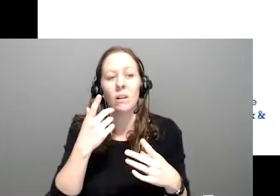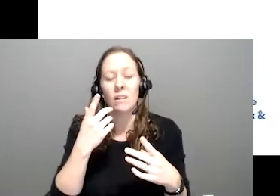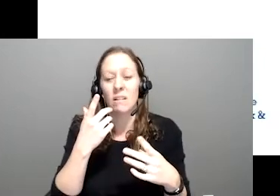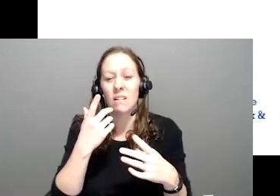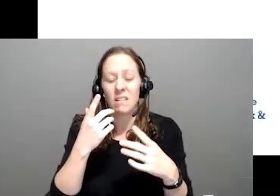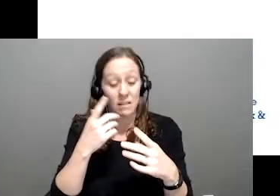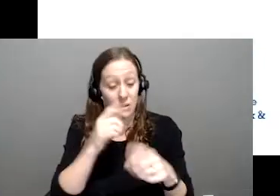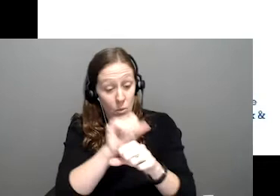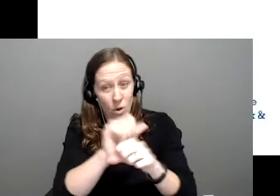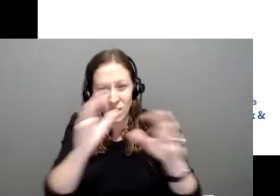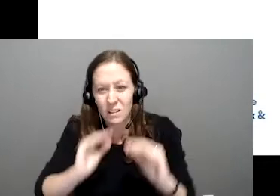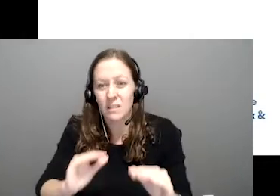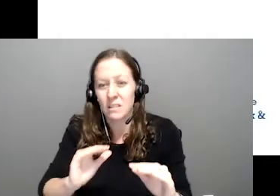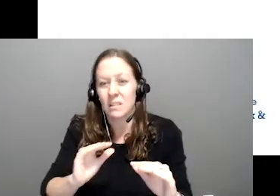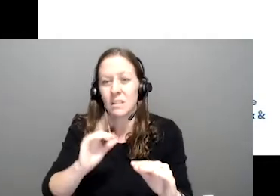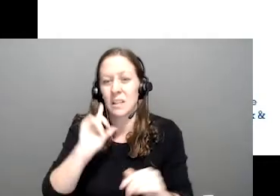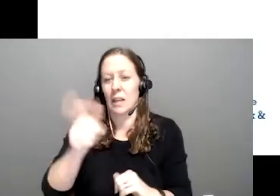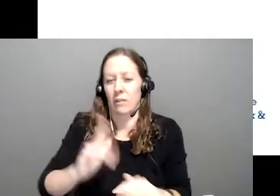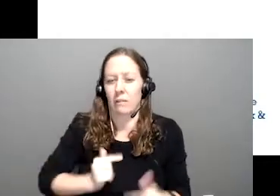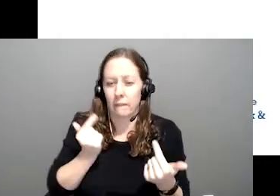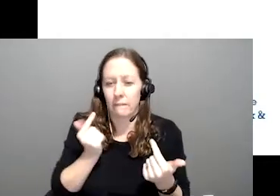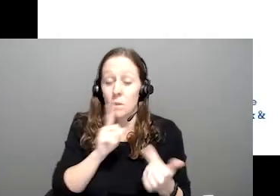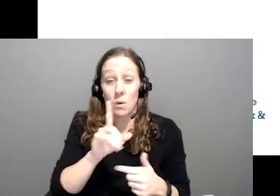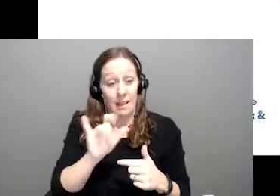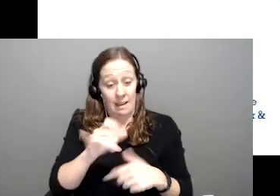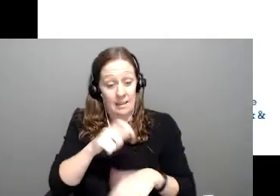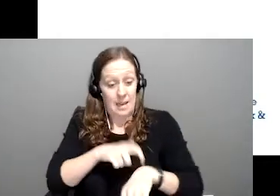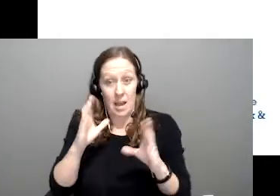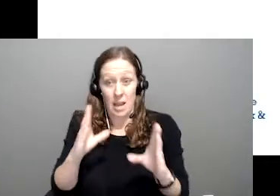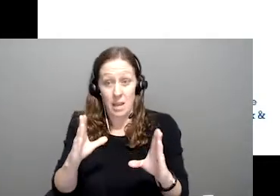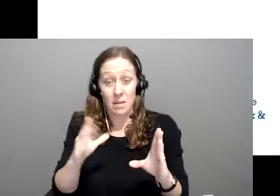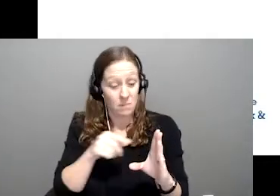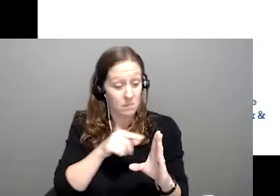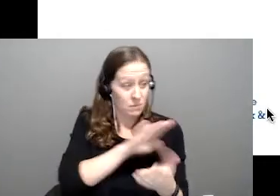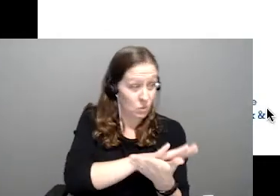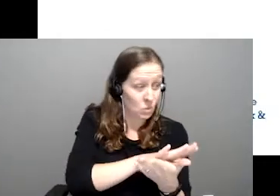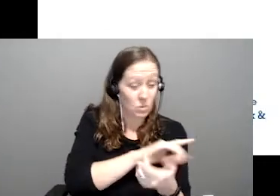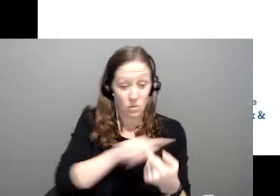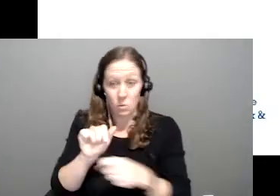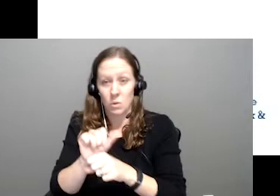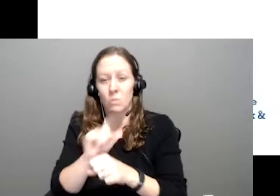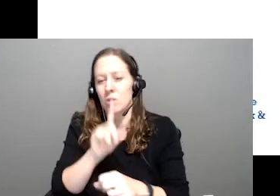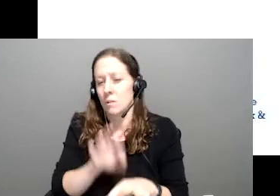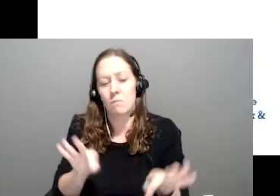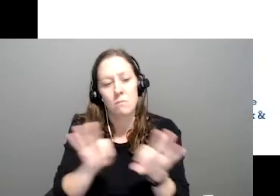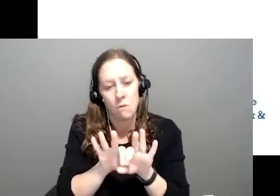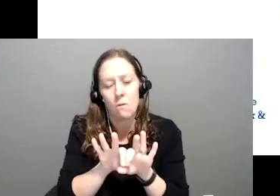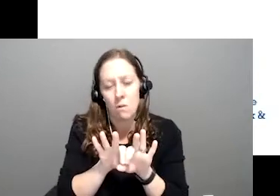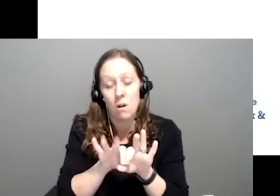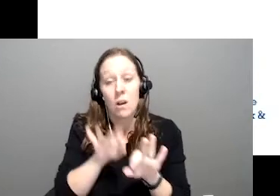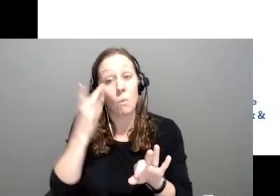the working life course. So clearly this period is really important for a person's career development, and it really sets the